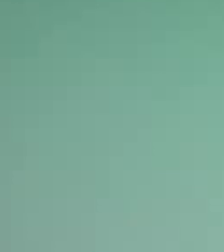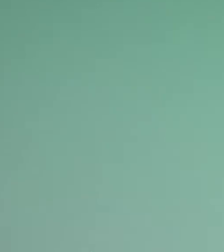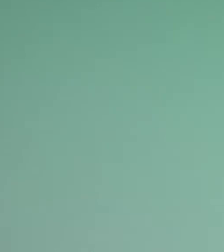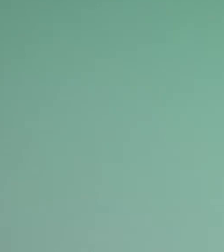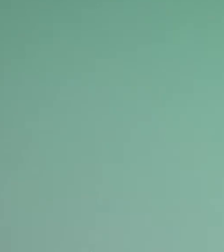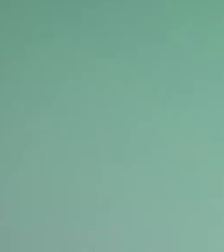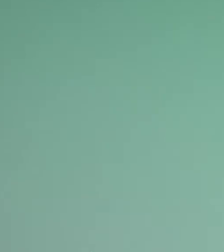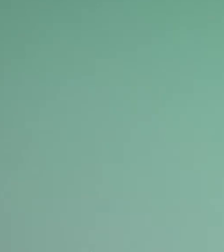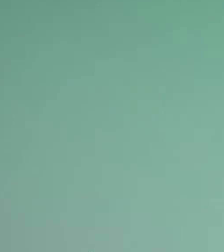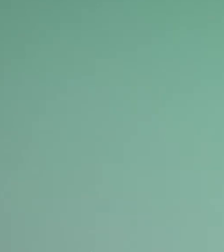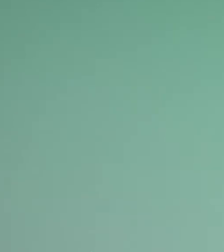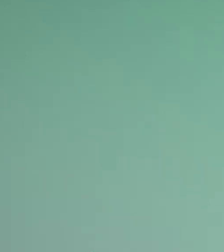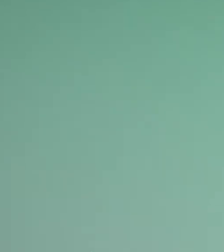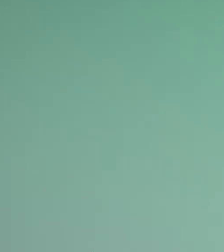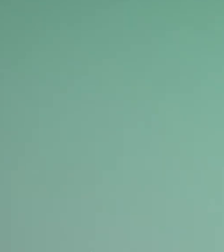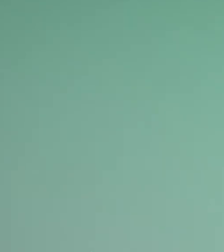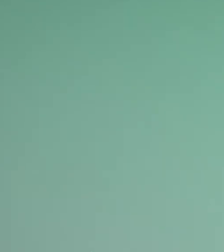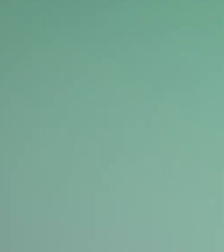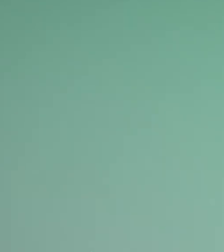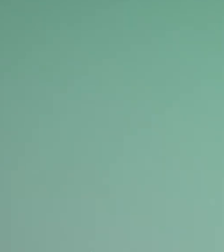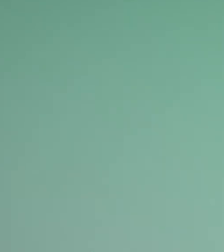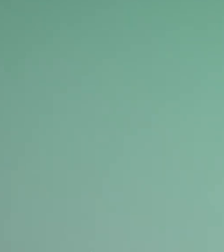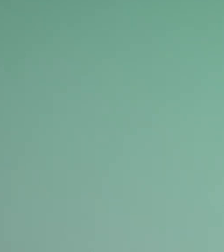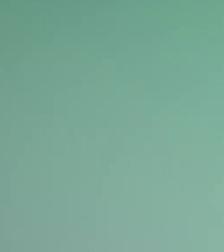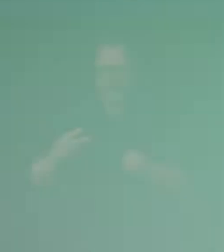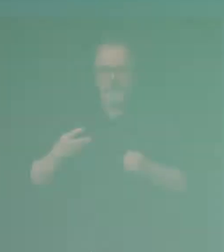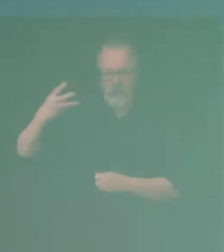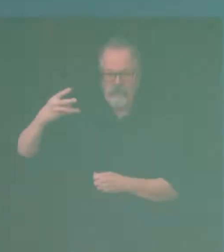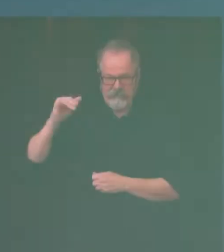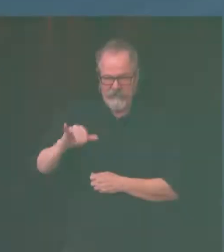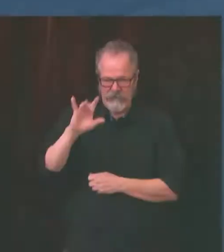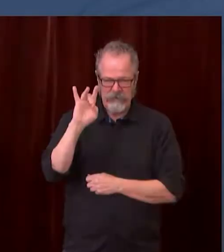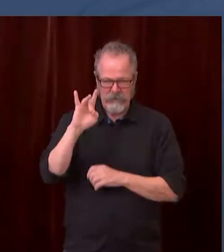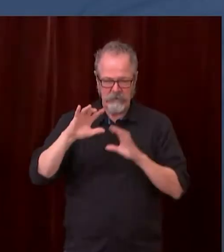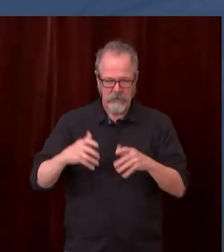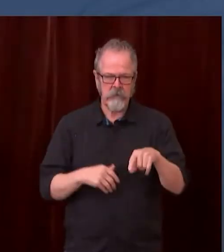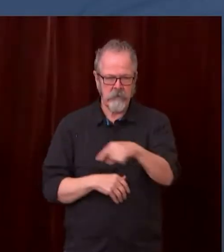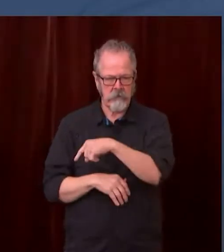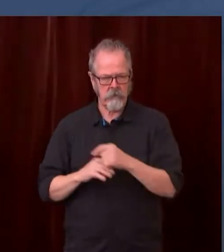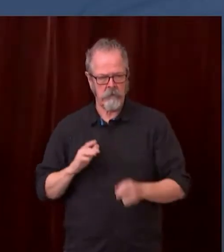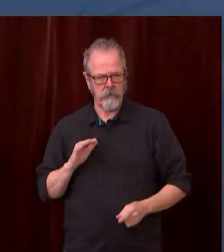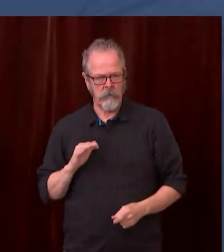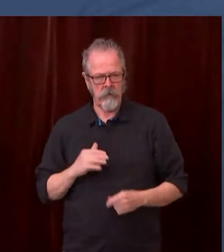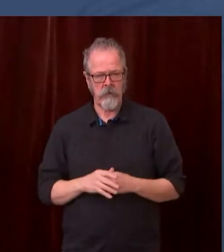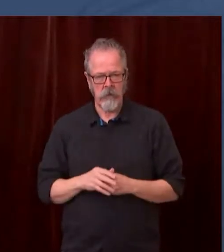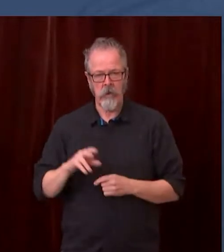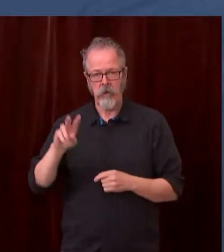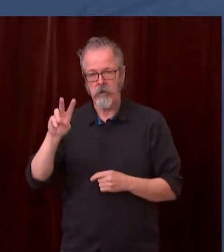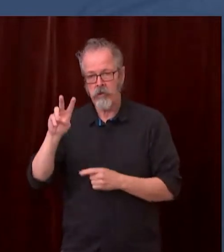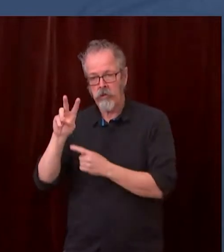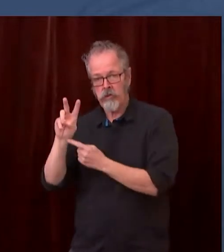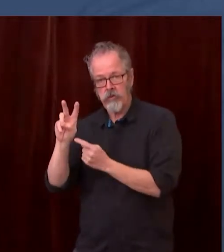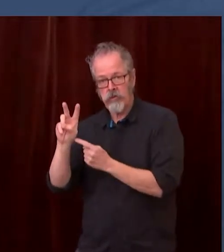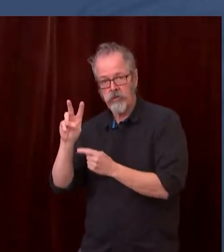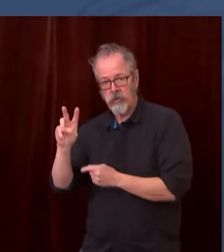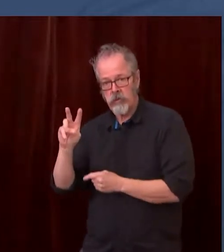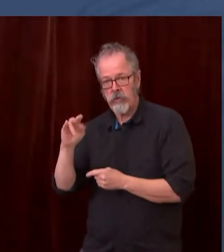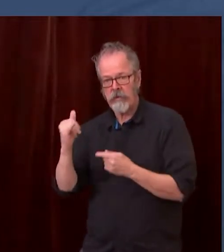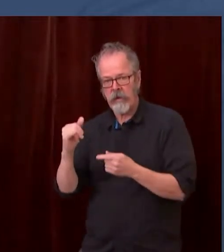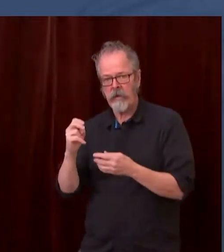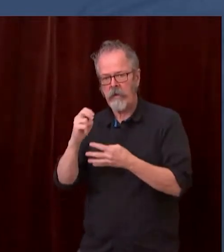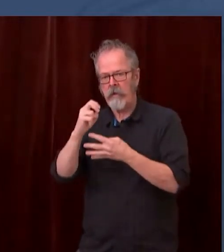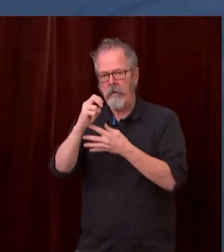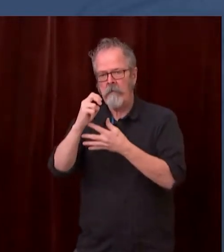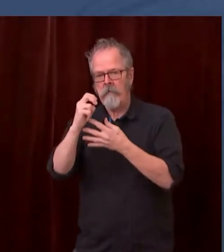This afternoon, Governor Inslee announced that two of the eight regions in the state can move into phase two of the Healthy Washington Roadmap to